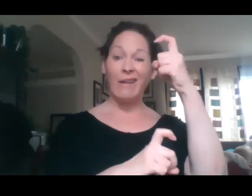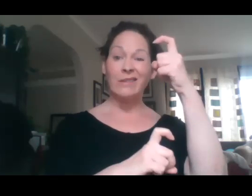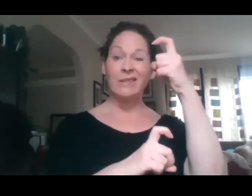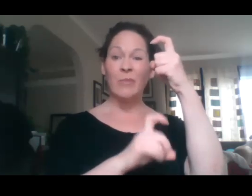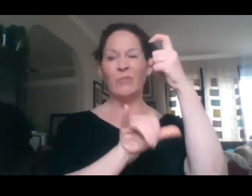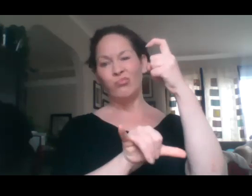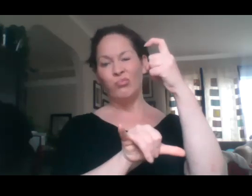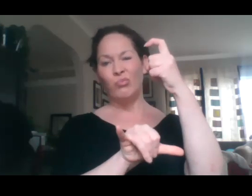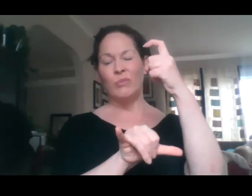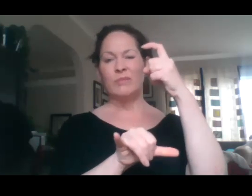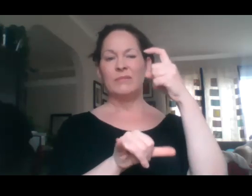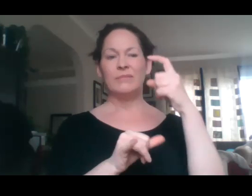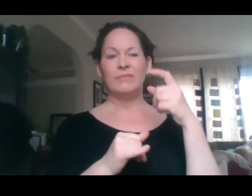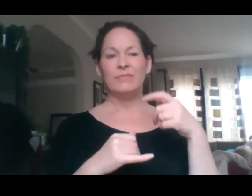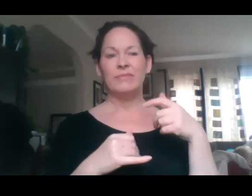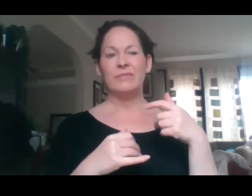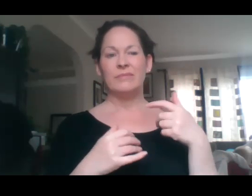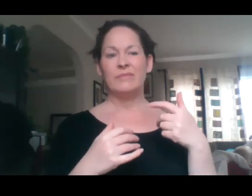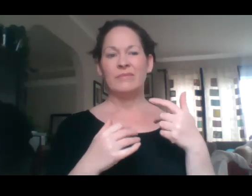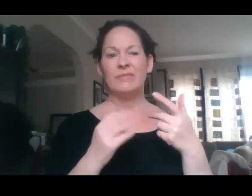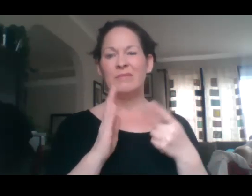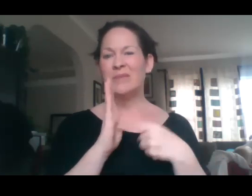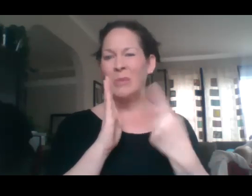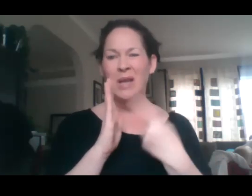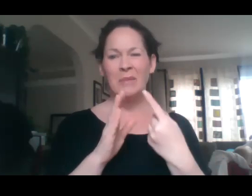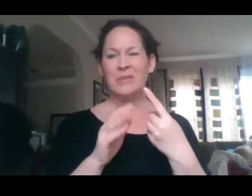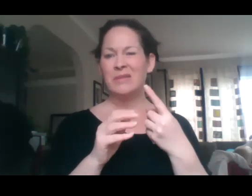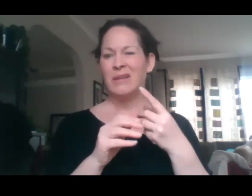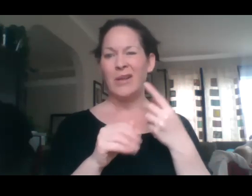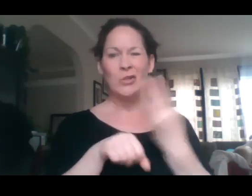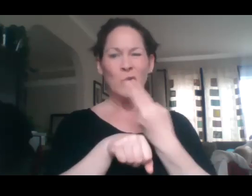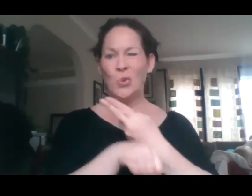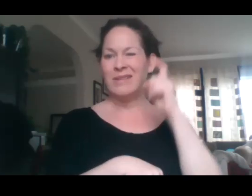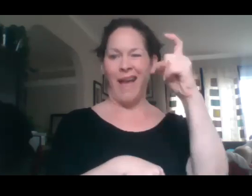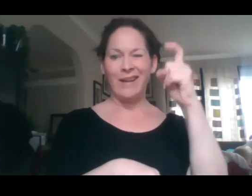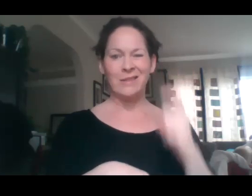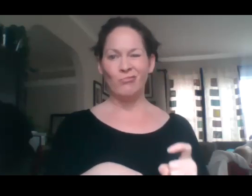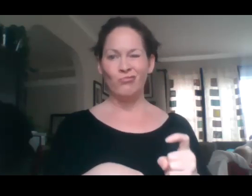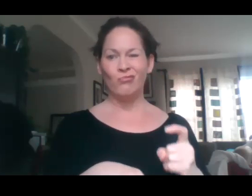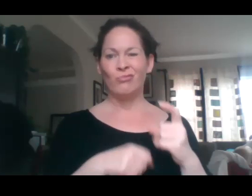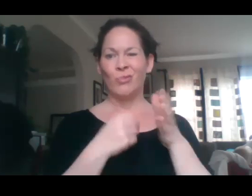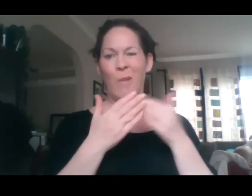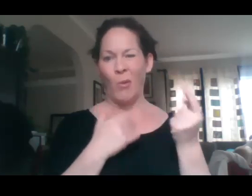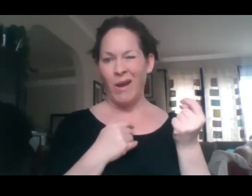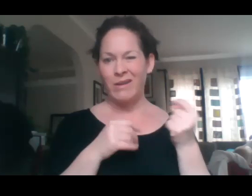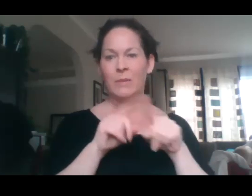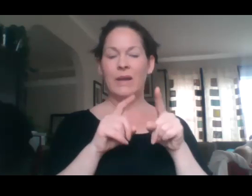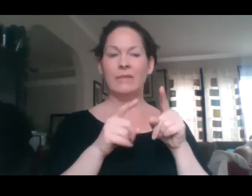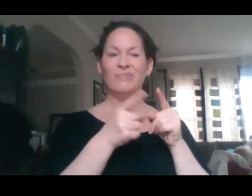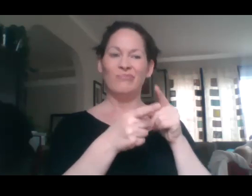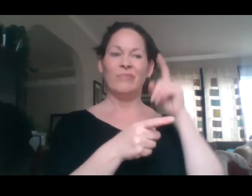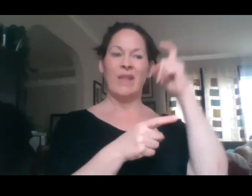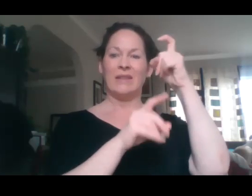and y values. I will have a tendency to put x in here no matter what, because I'm talking about what makes the range, what makes the